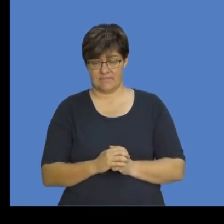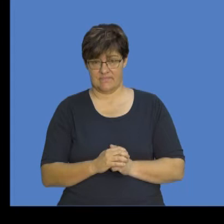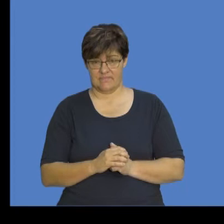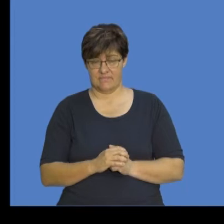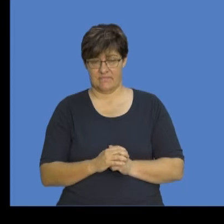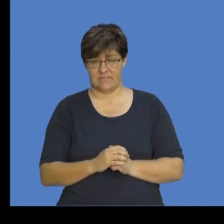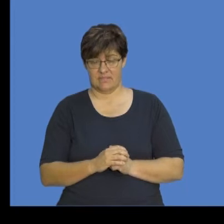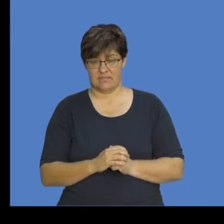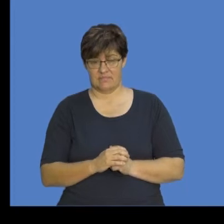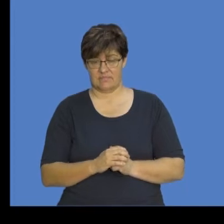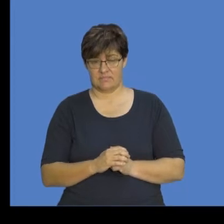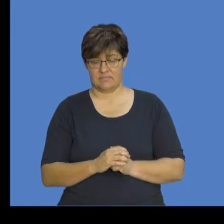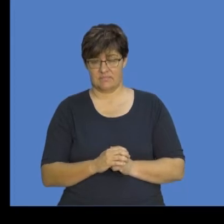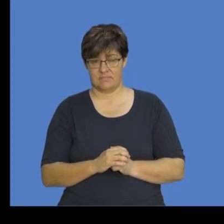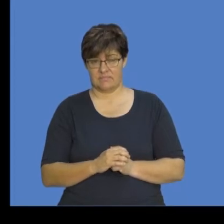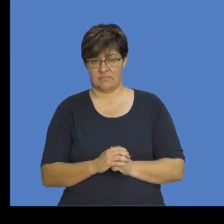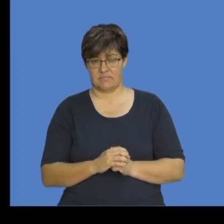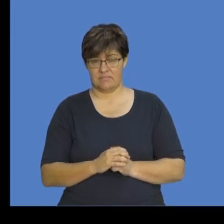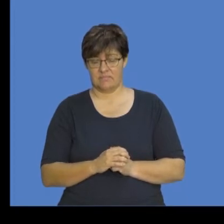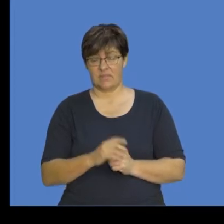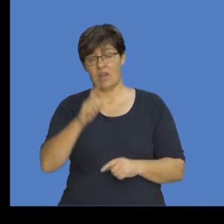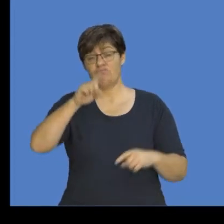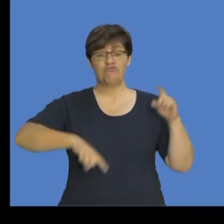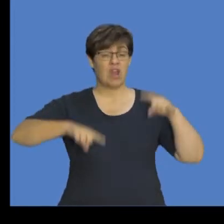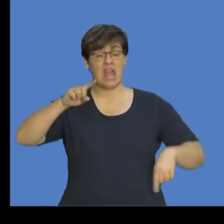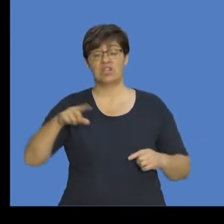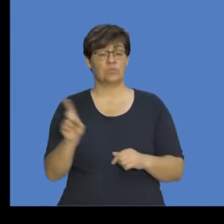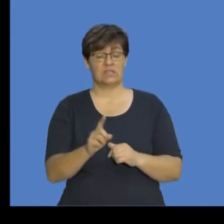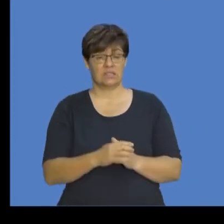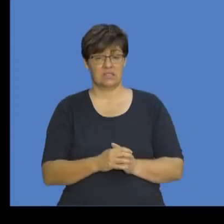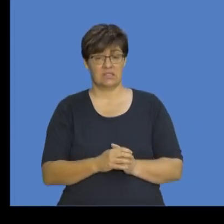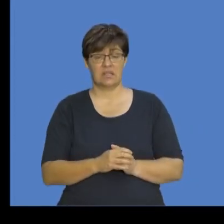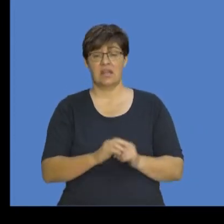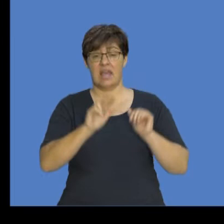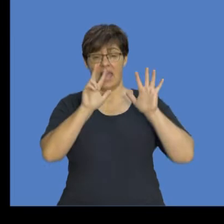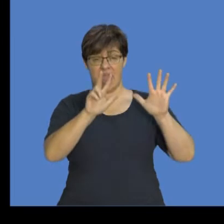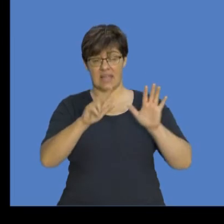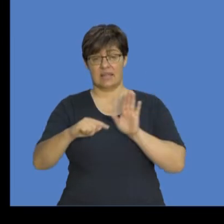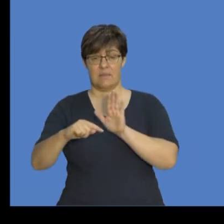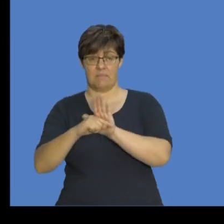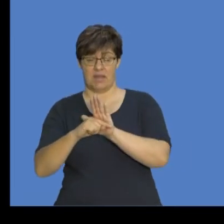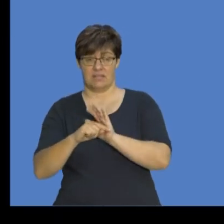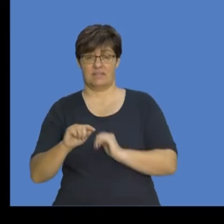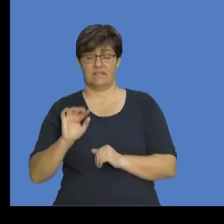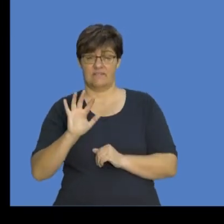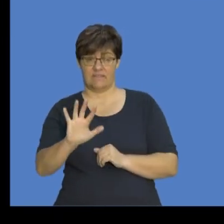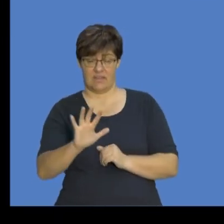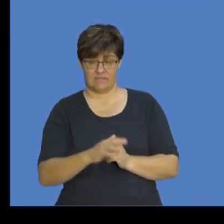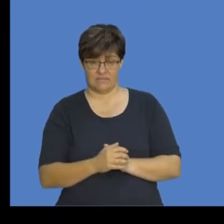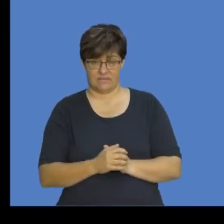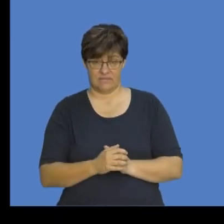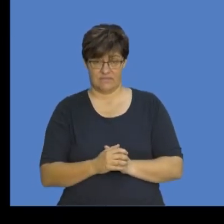5. That's for MAT. So MAT range is 8